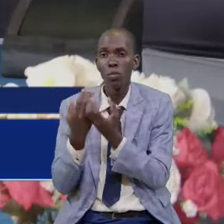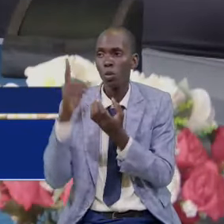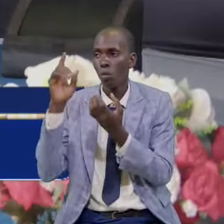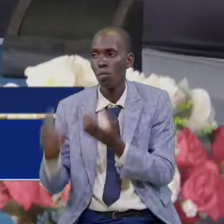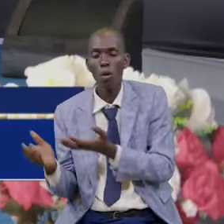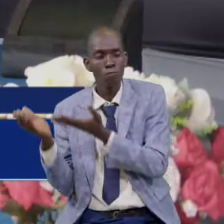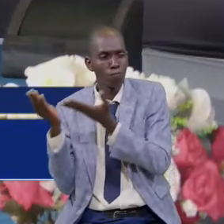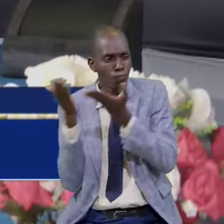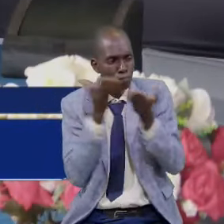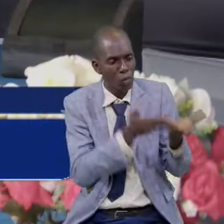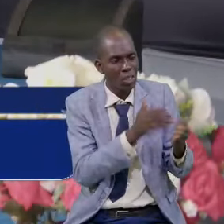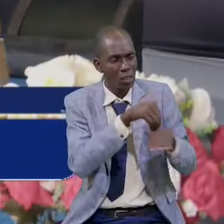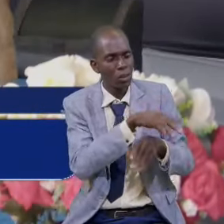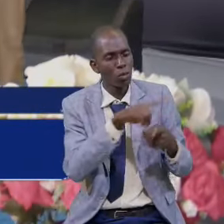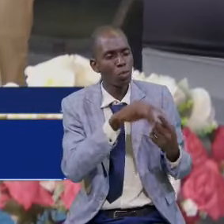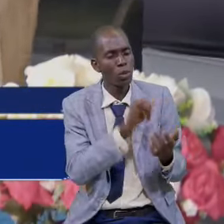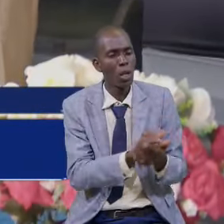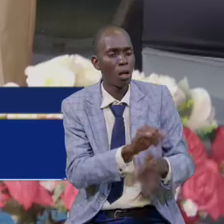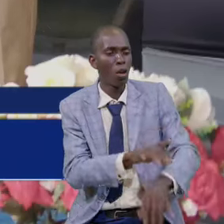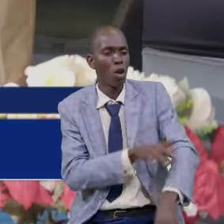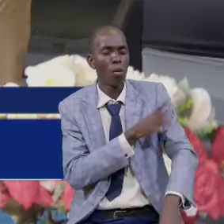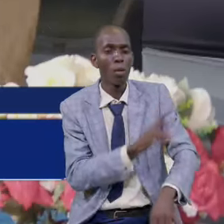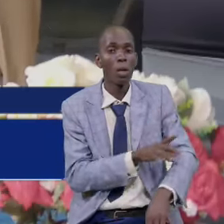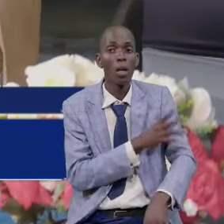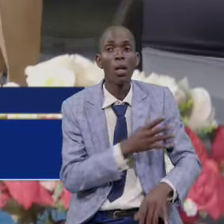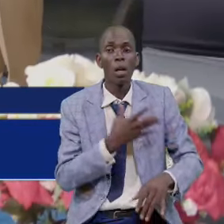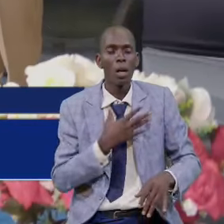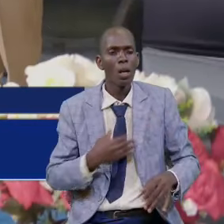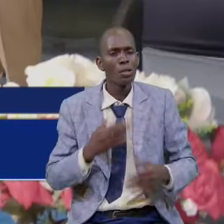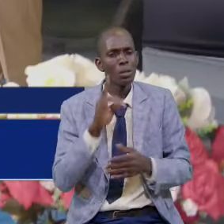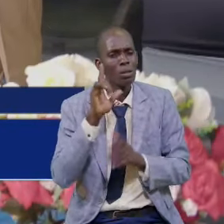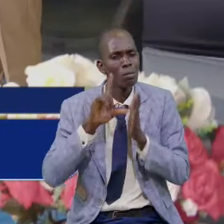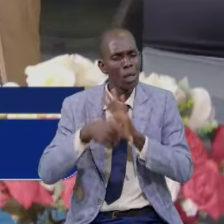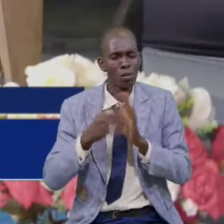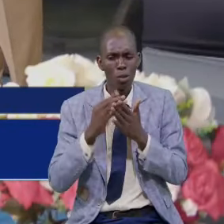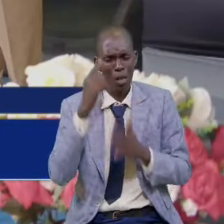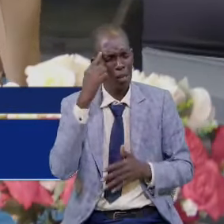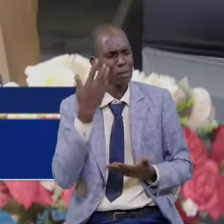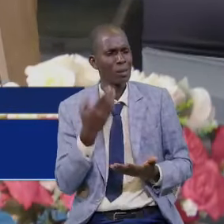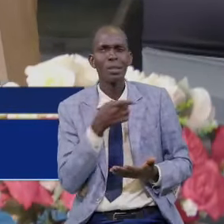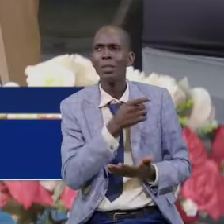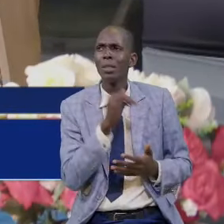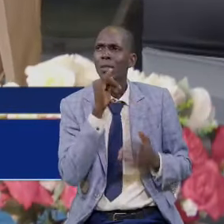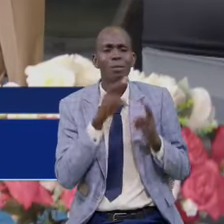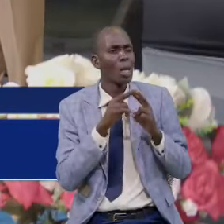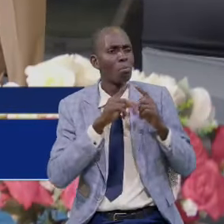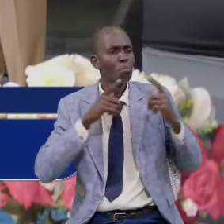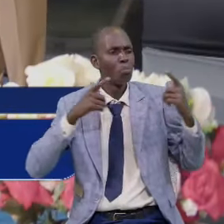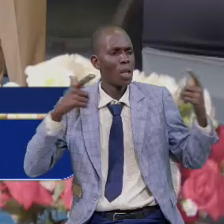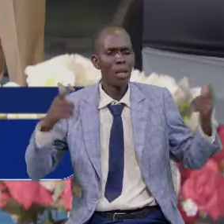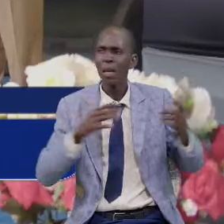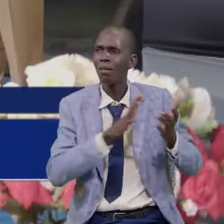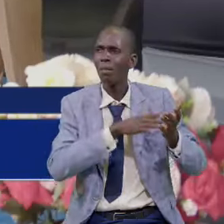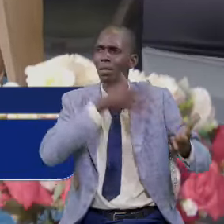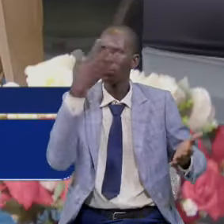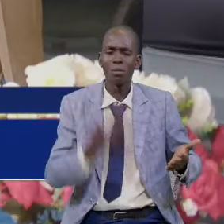computer. And then eventually somebody thought, this is too big. This is too costly for